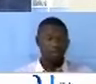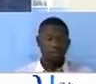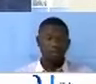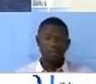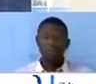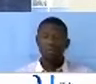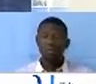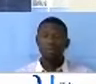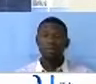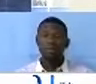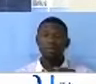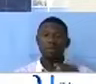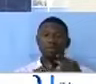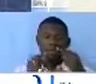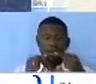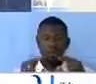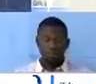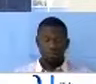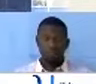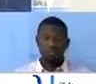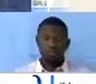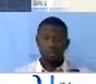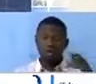were obtained as a result of torture.